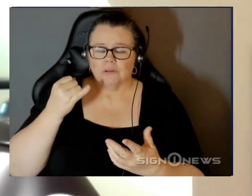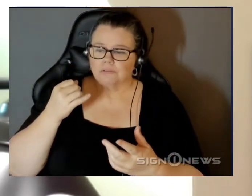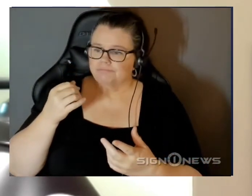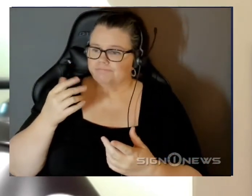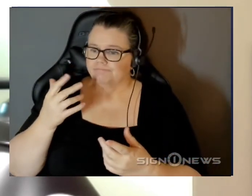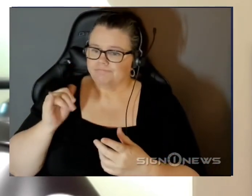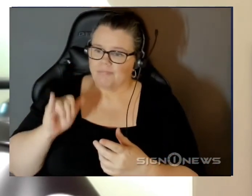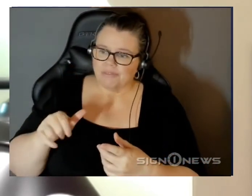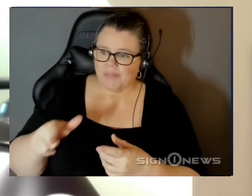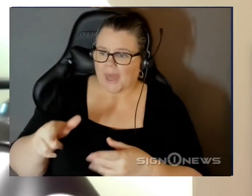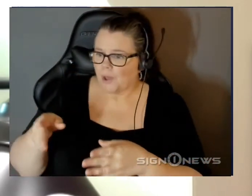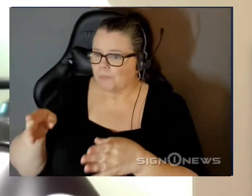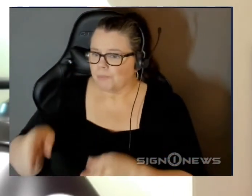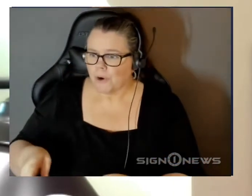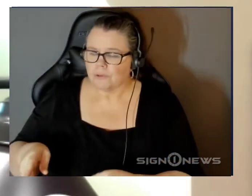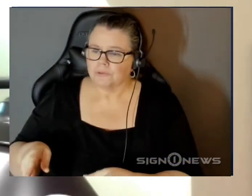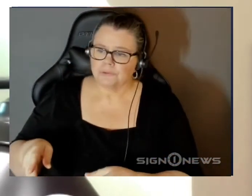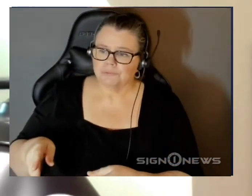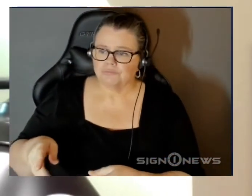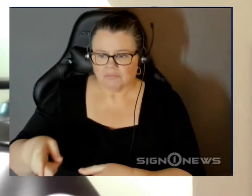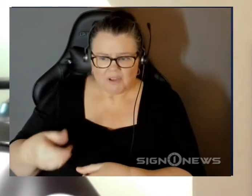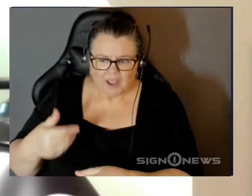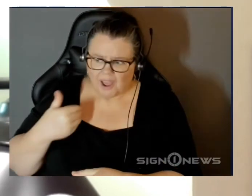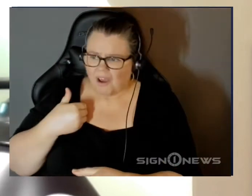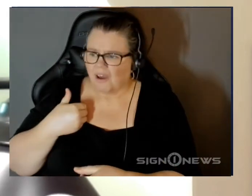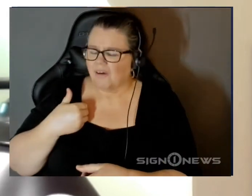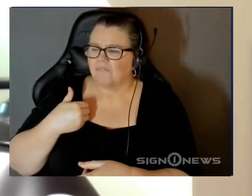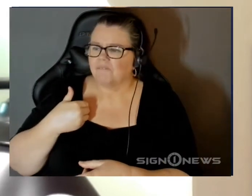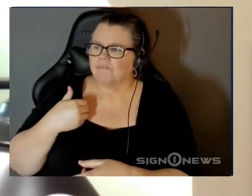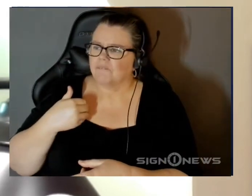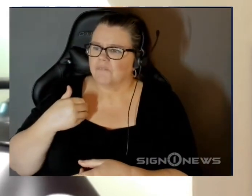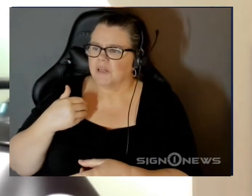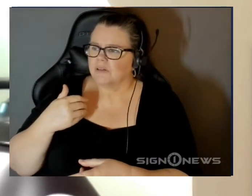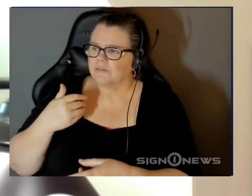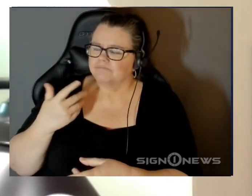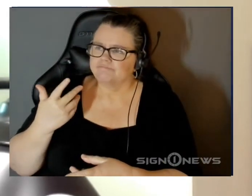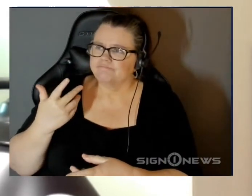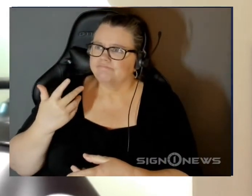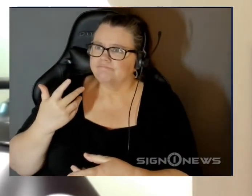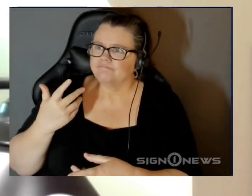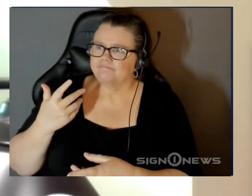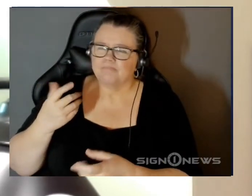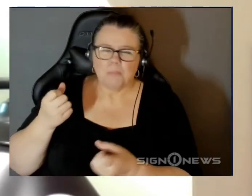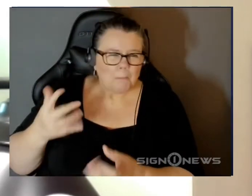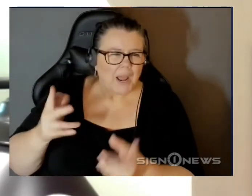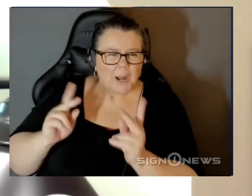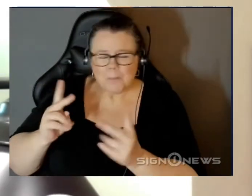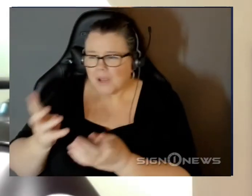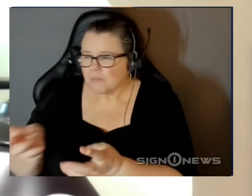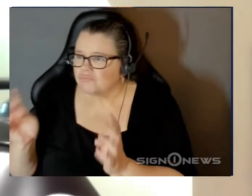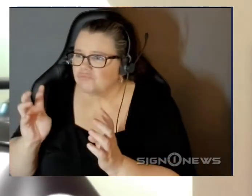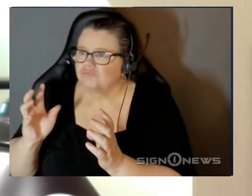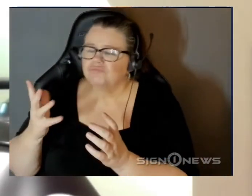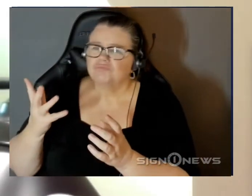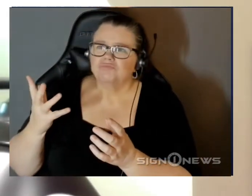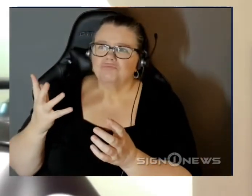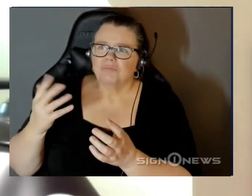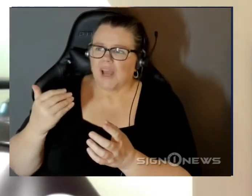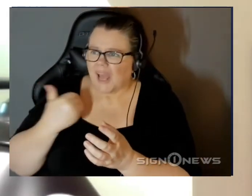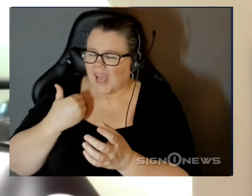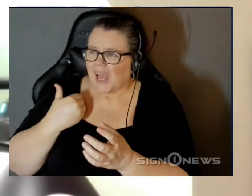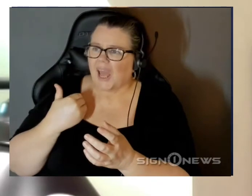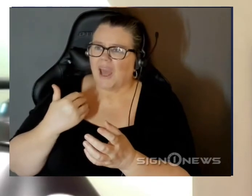have the resources, not financial resources, but educational resources and ability